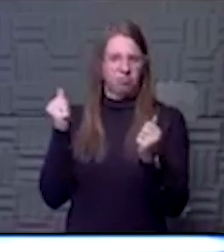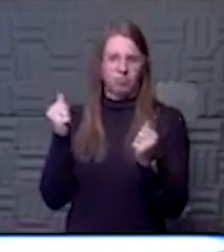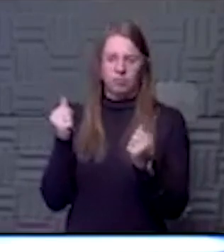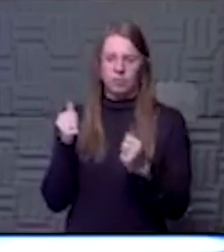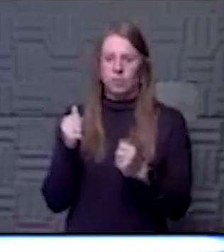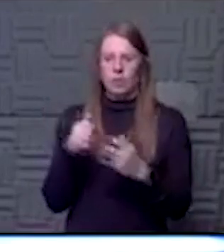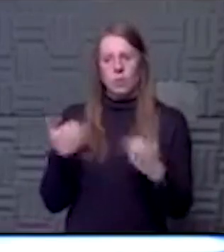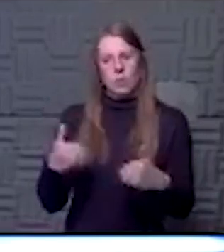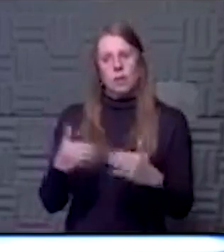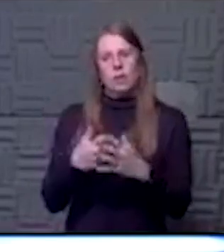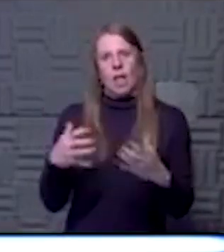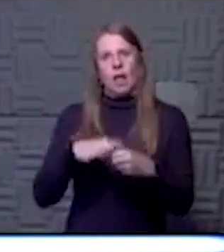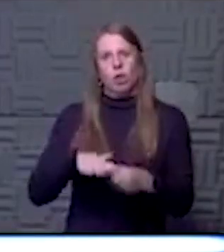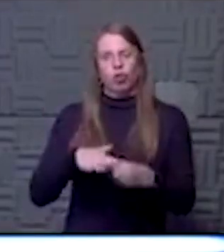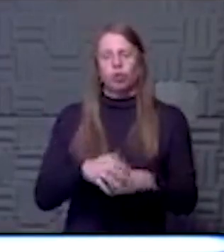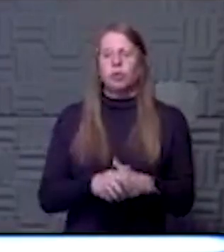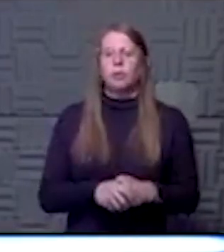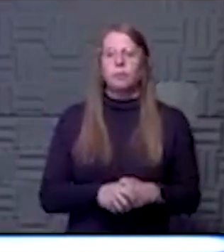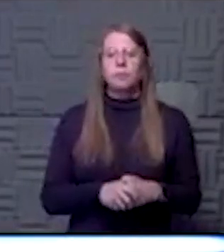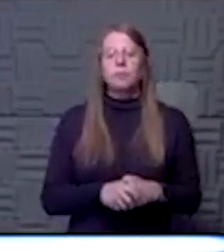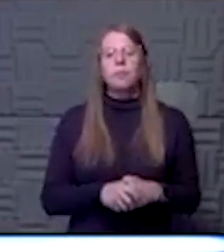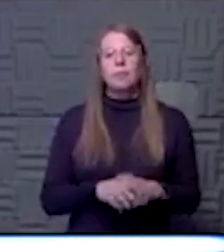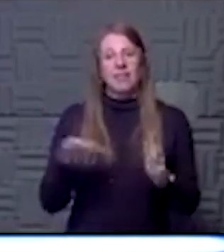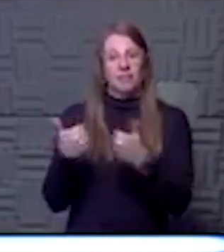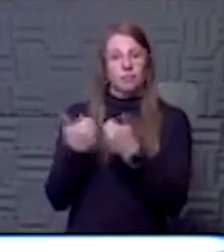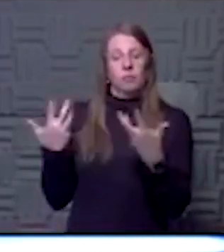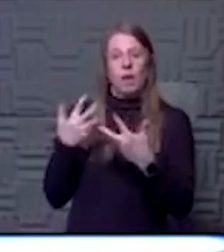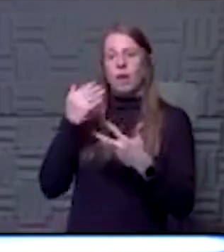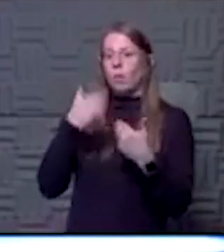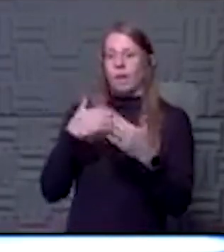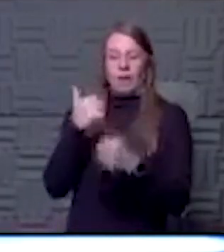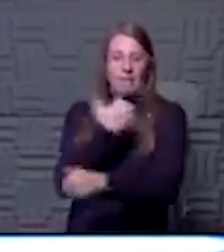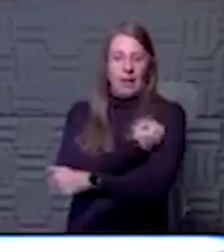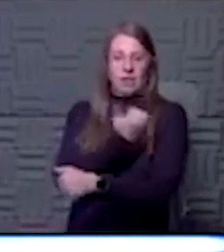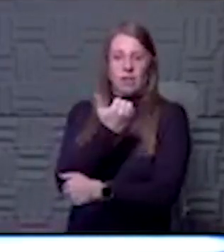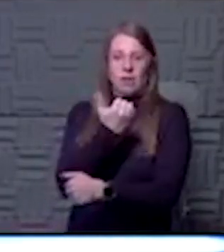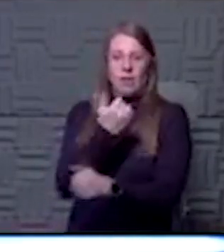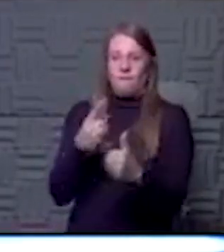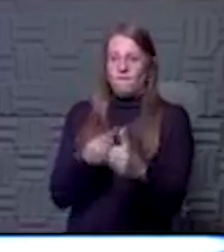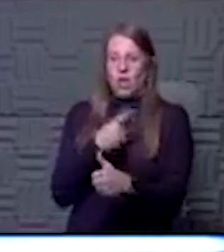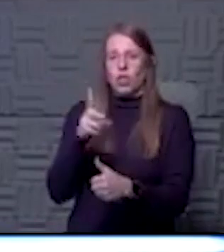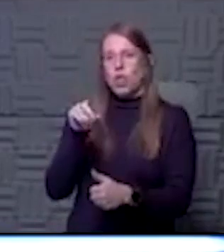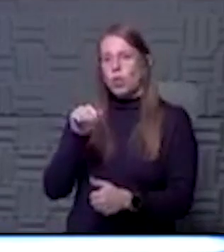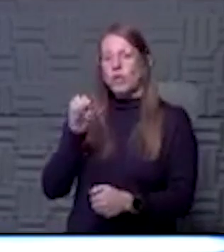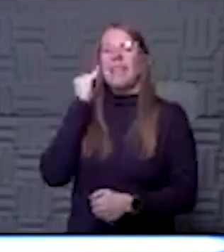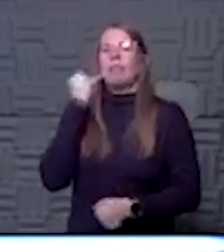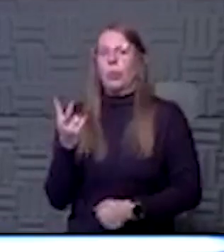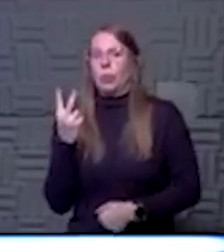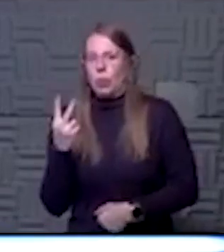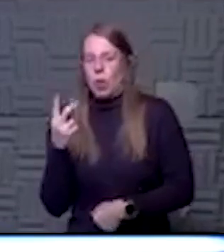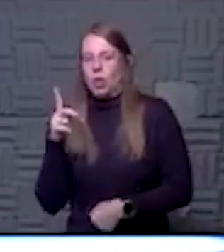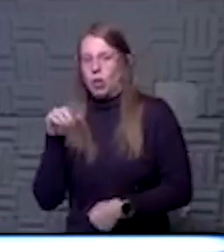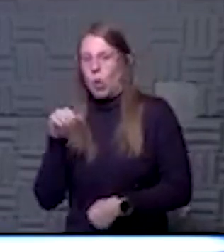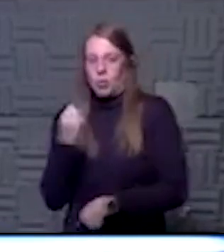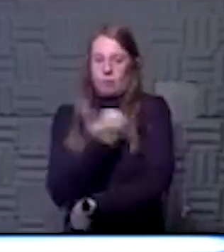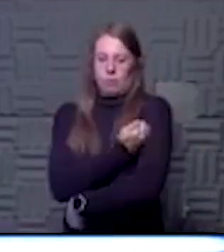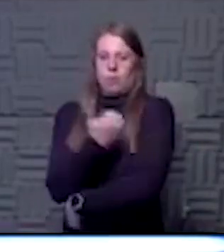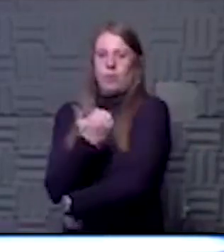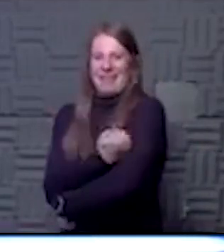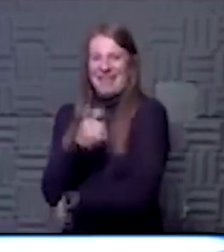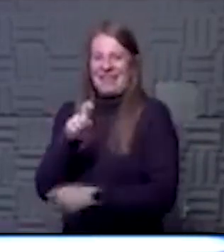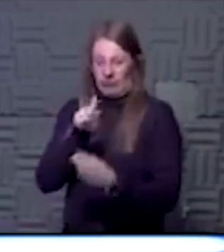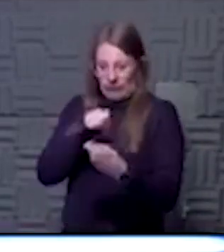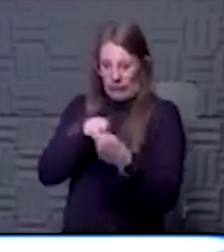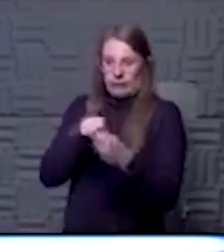much pressure. The challenge is going to be that whatever vaccine you get on a first dose, if it is a 2-dose, you'll need to get the exact